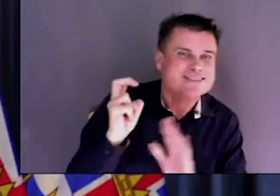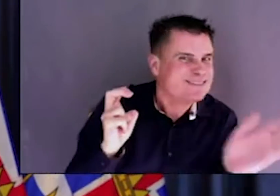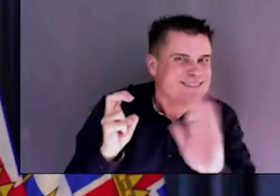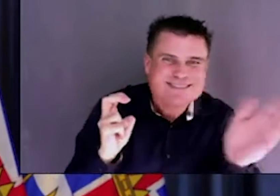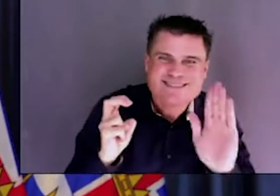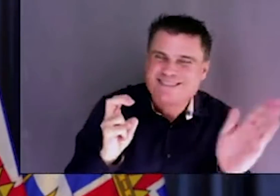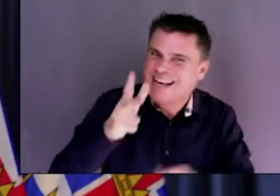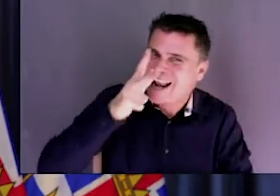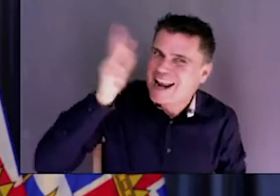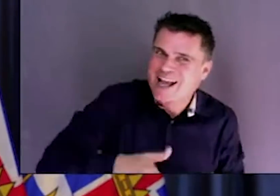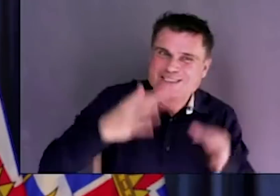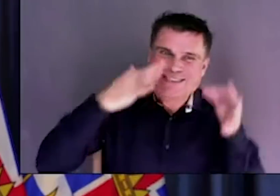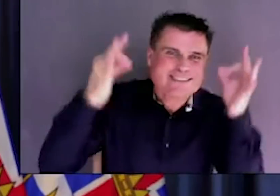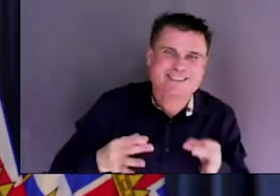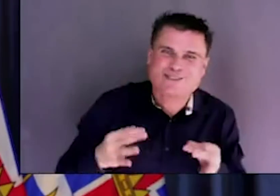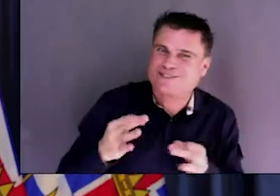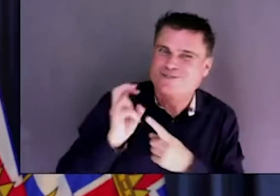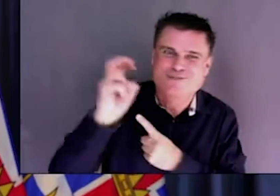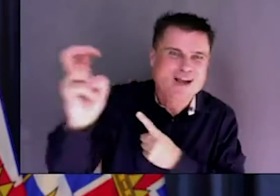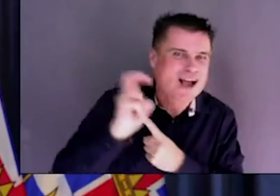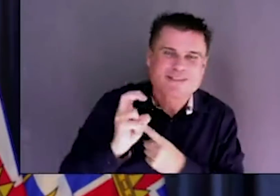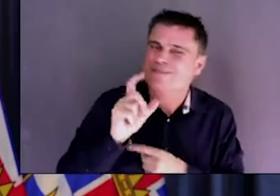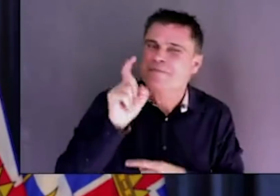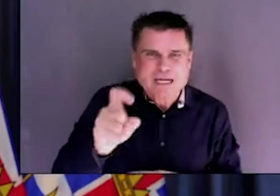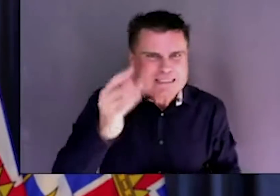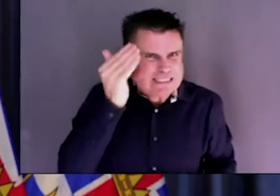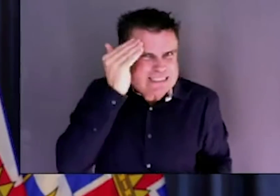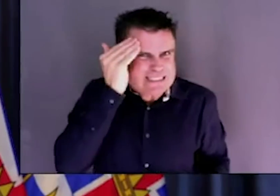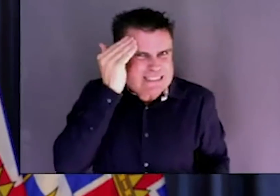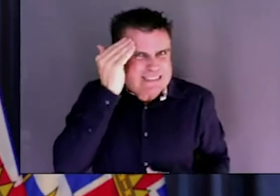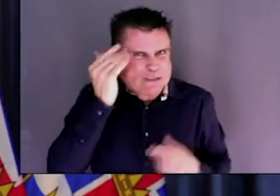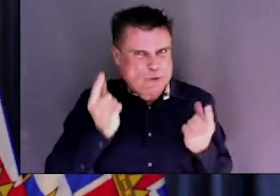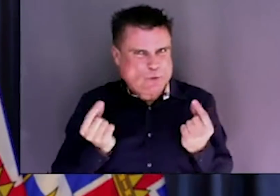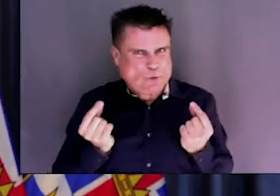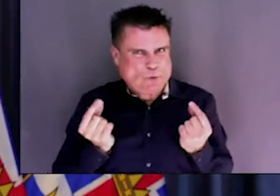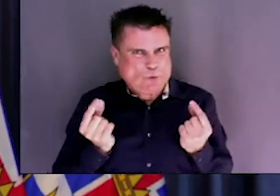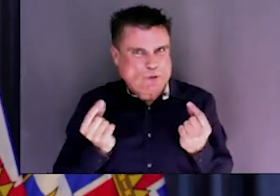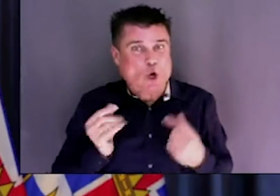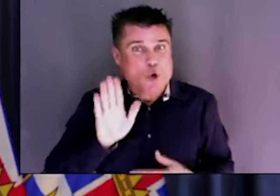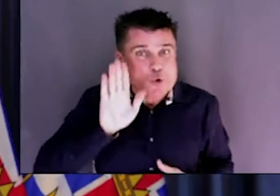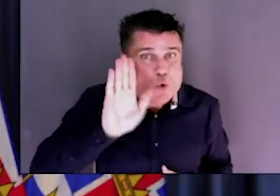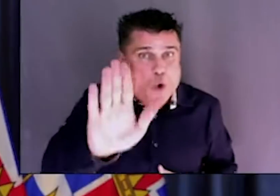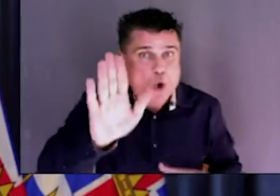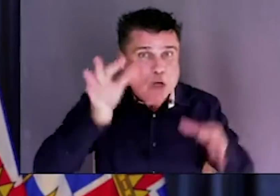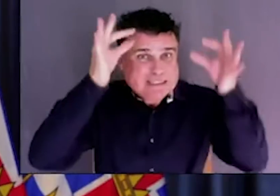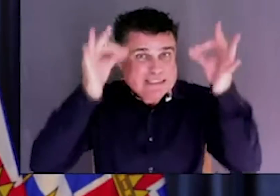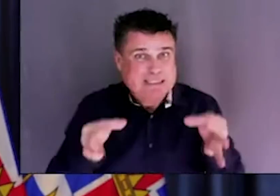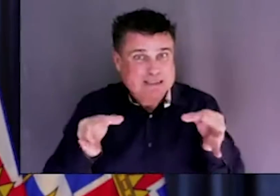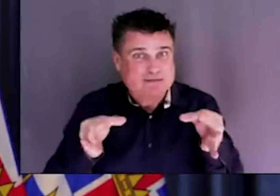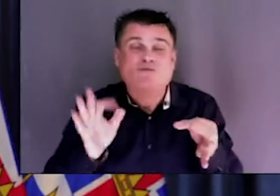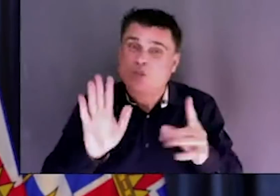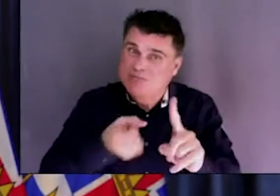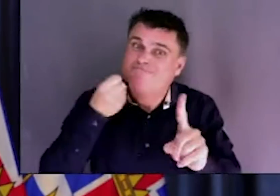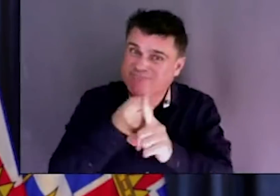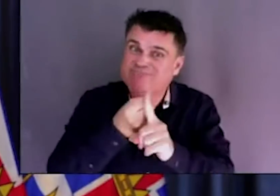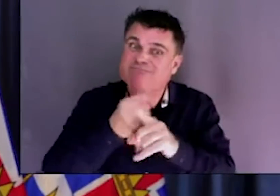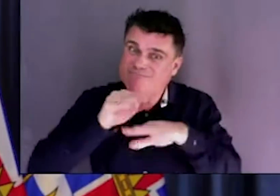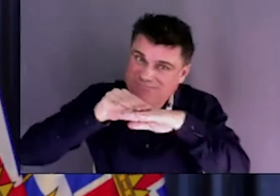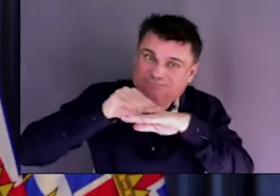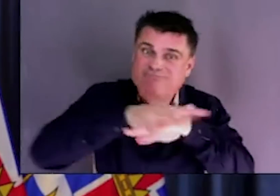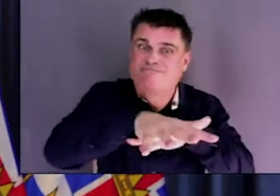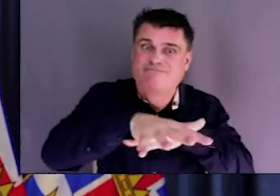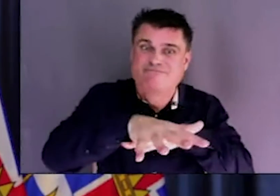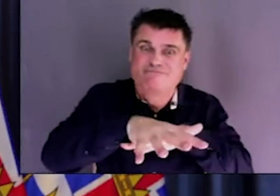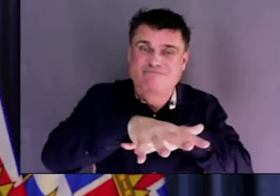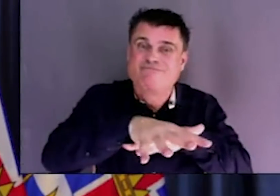choices that they make and the consequences they have, not just on themselves and their families, but other people as well. I think that message has been pretty clear. I'm